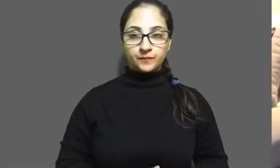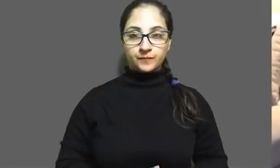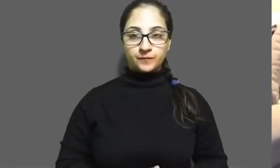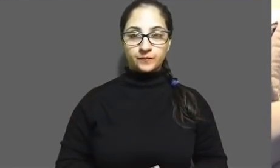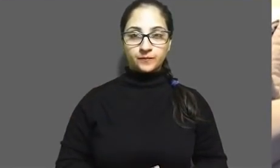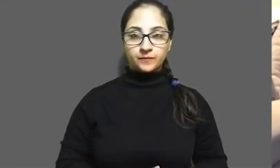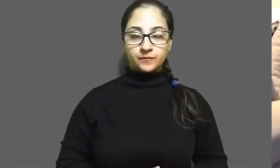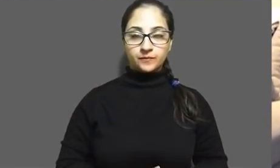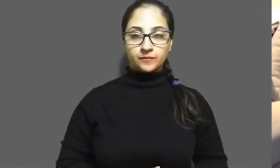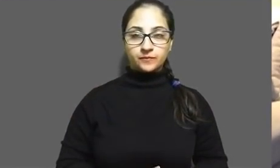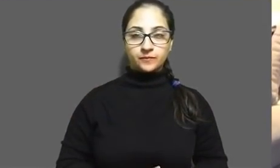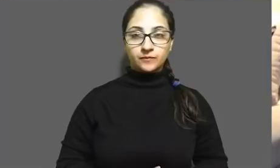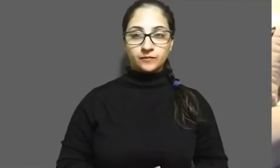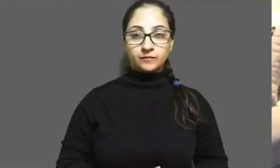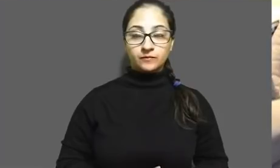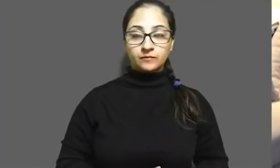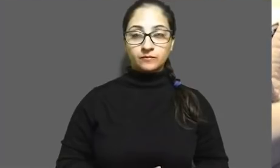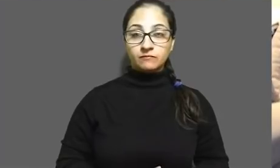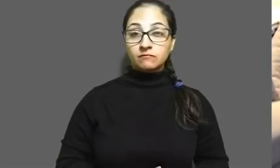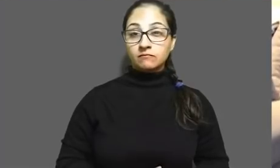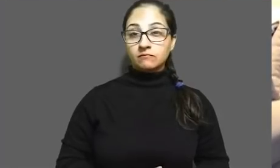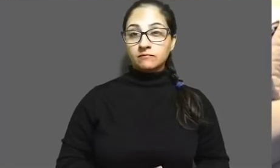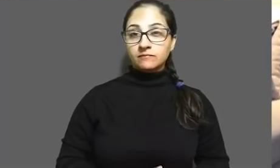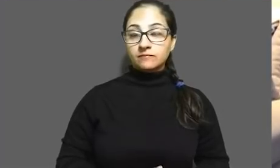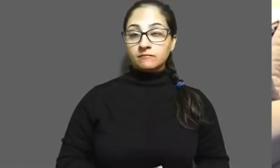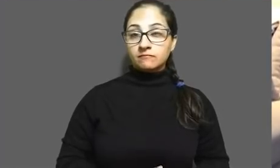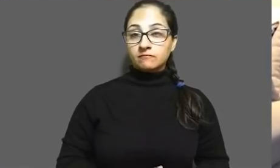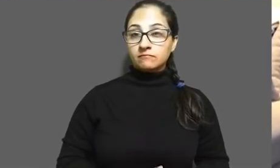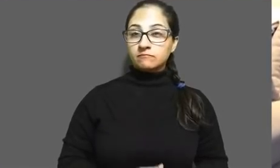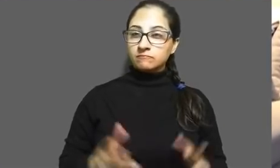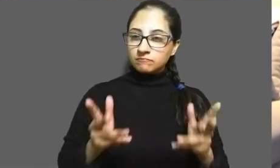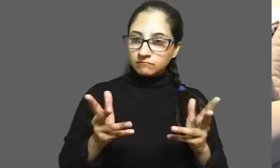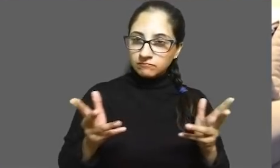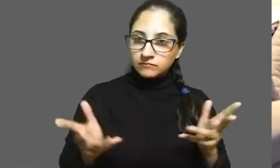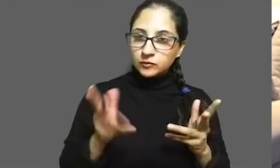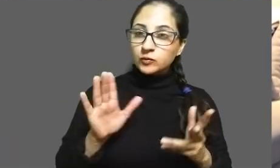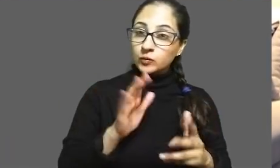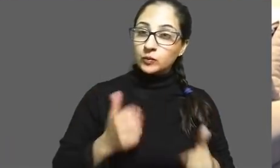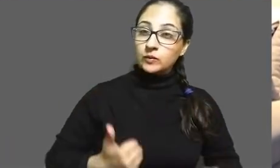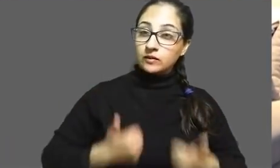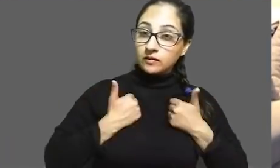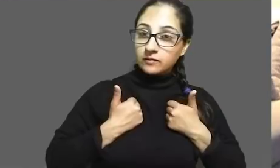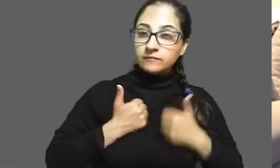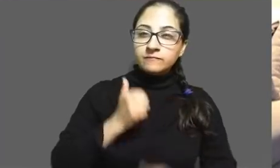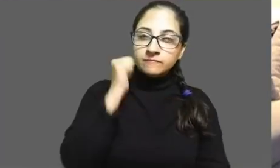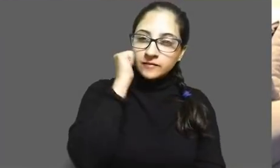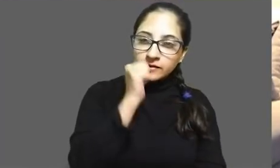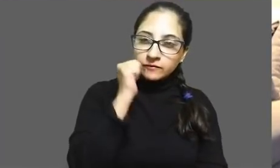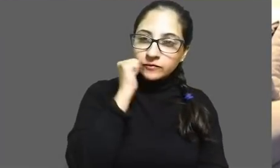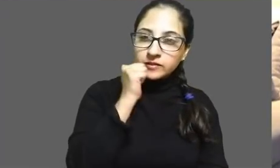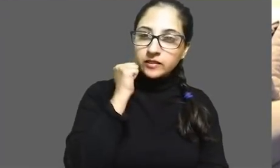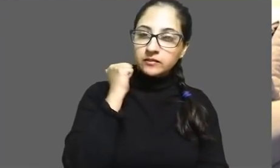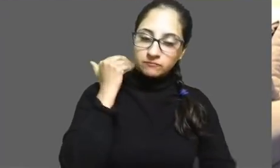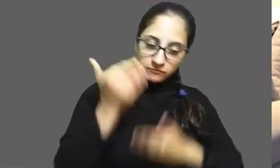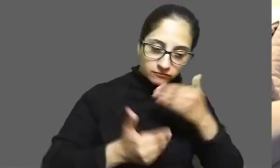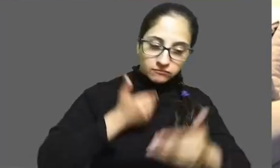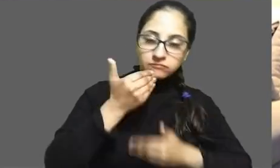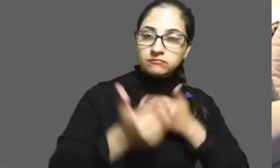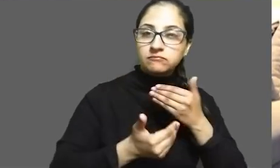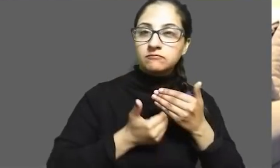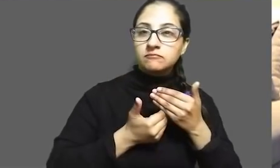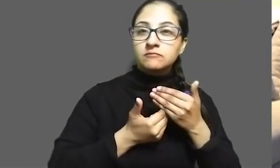putting those values into action. For example, making sure that no day goes